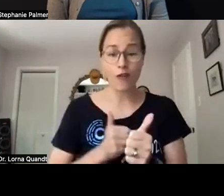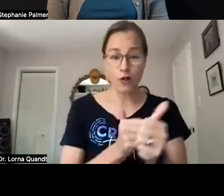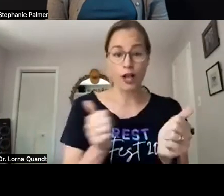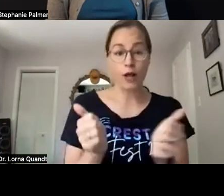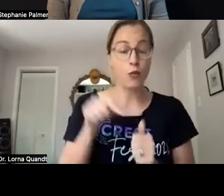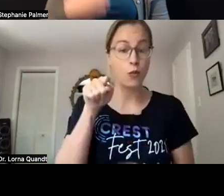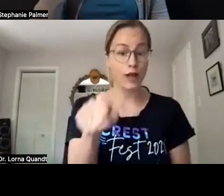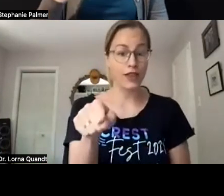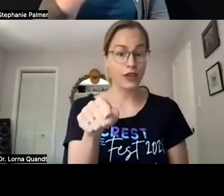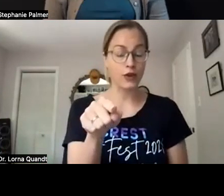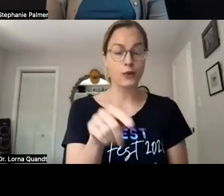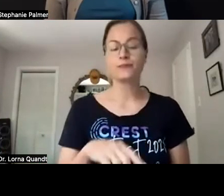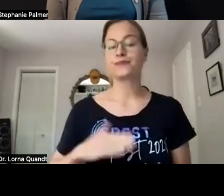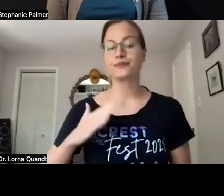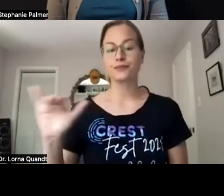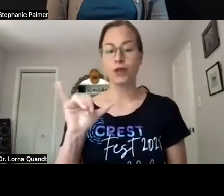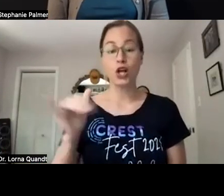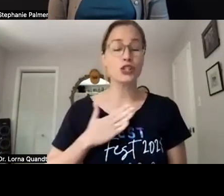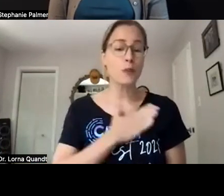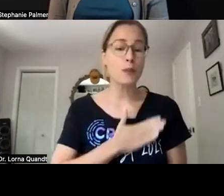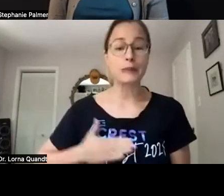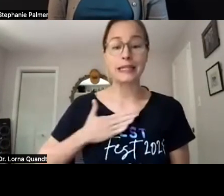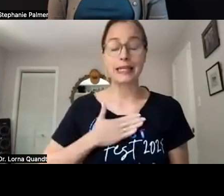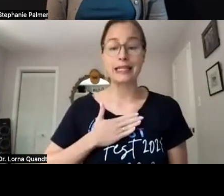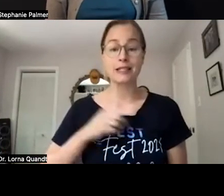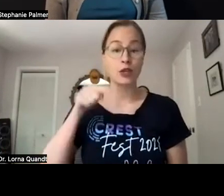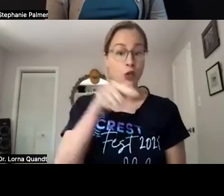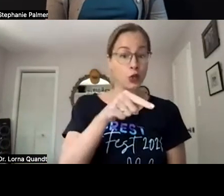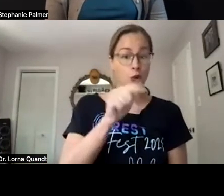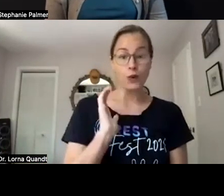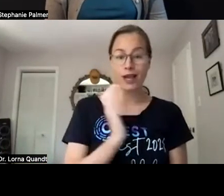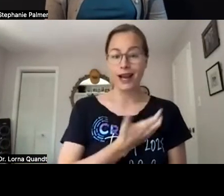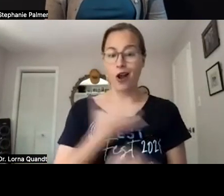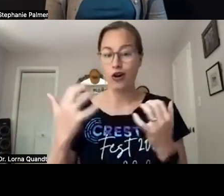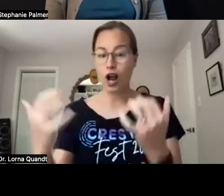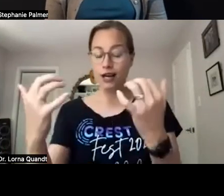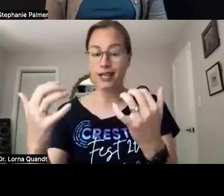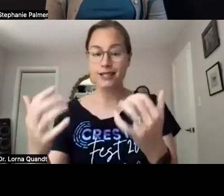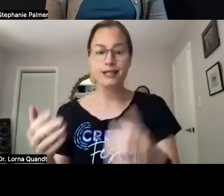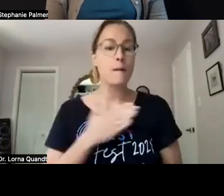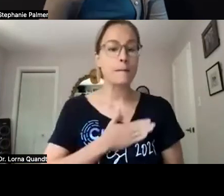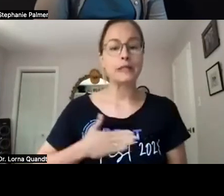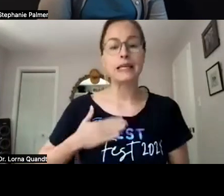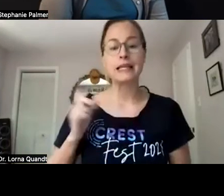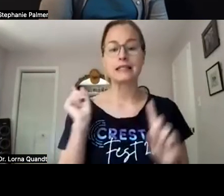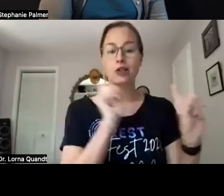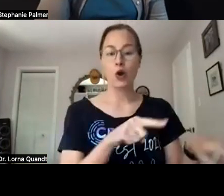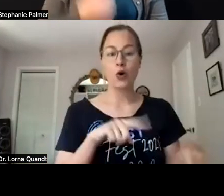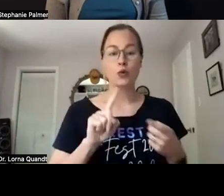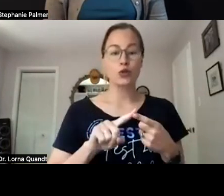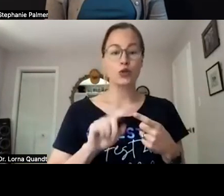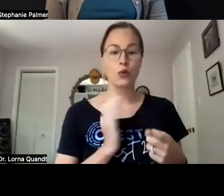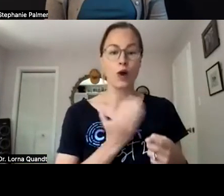you. I am very much looking forward to following up with you. And please, to our